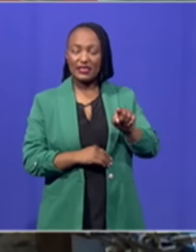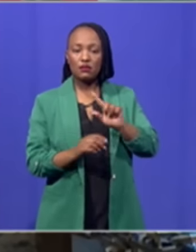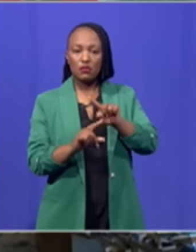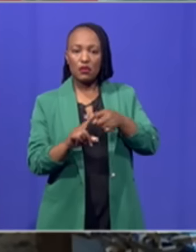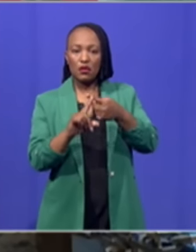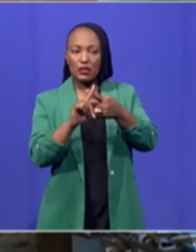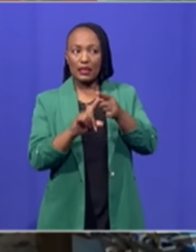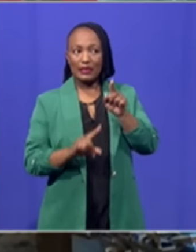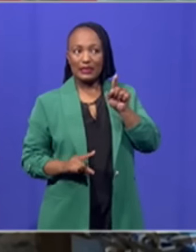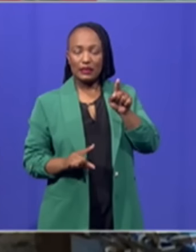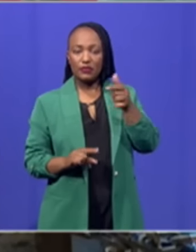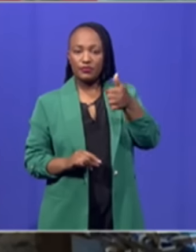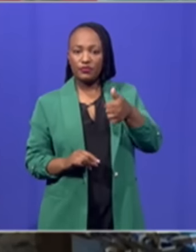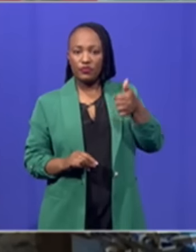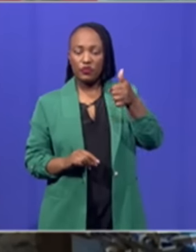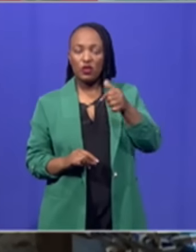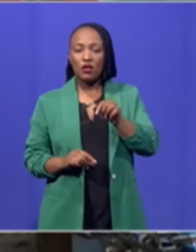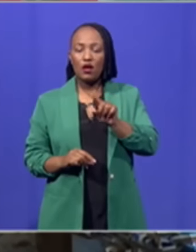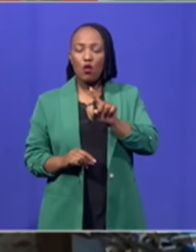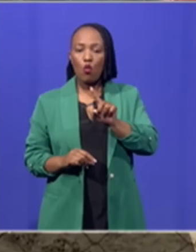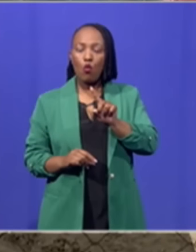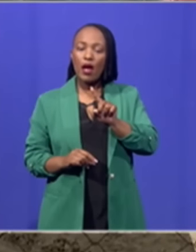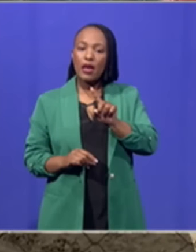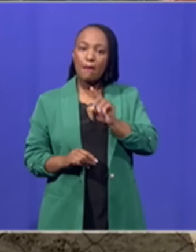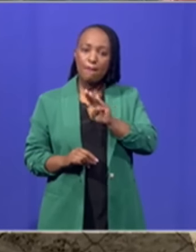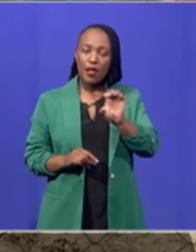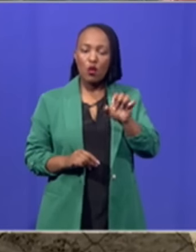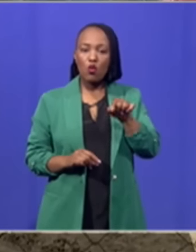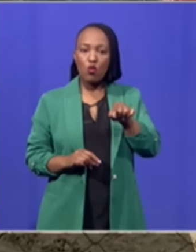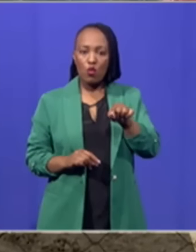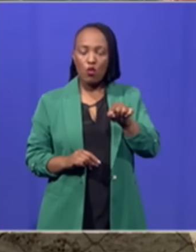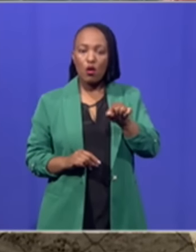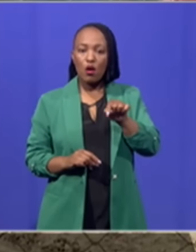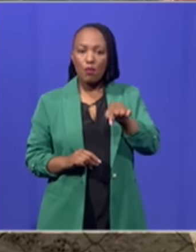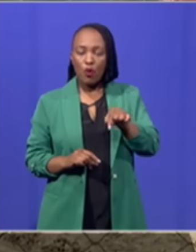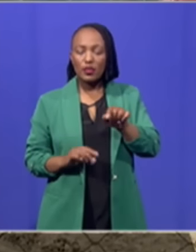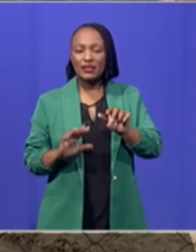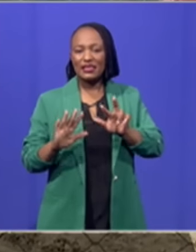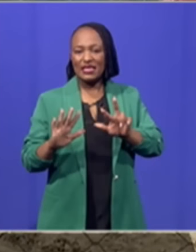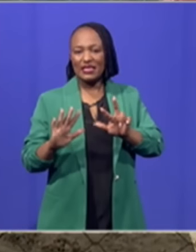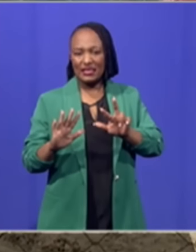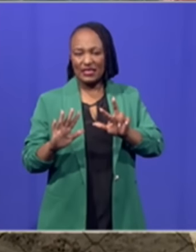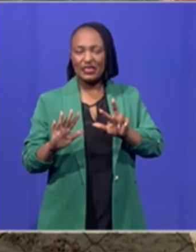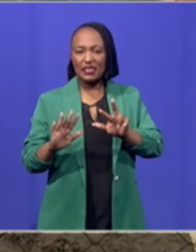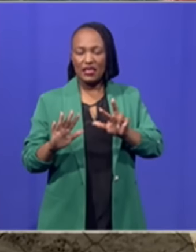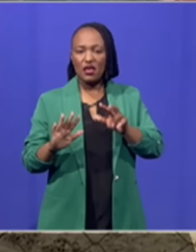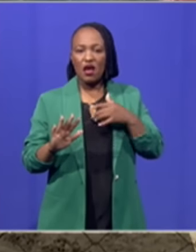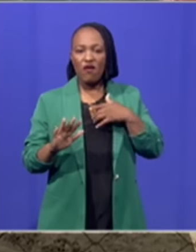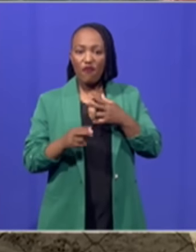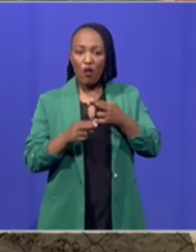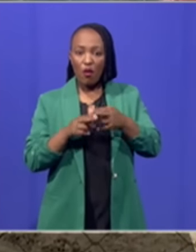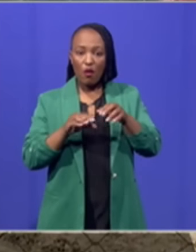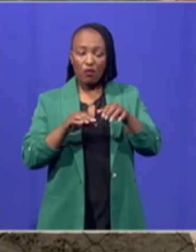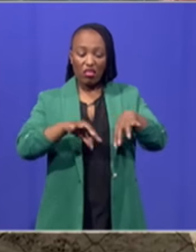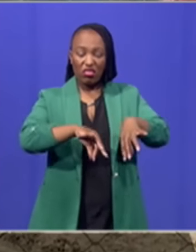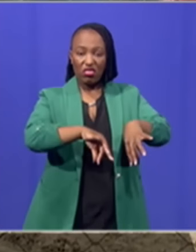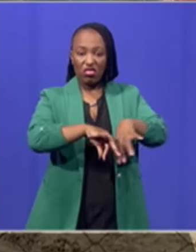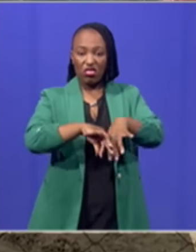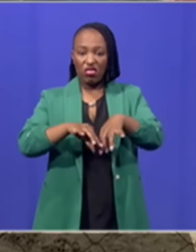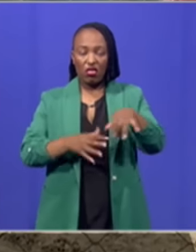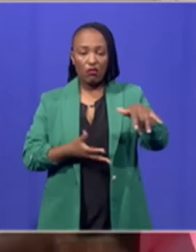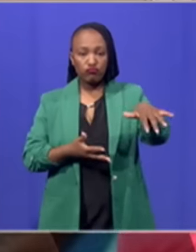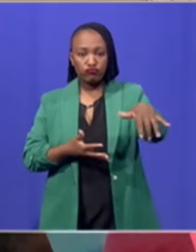tla sebediswa diranta tse bilione e le nngwe fielano robedi bakeng sa ho phutha dikgwerekgwere, ditukiso